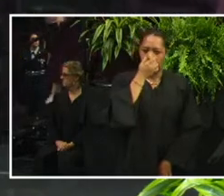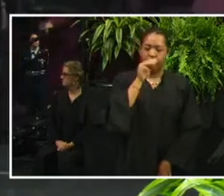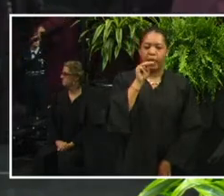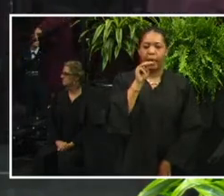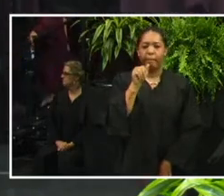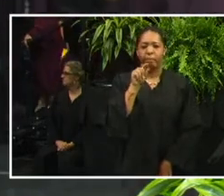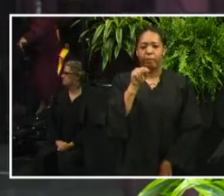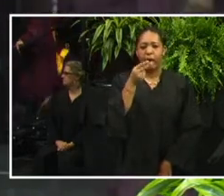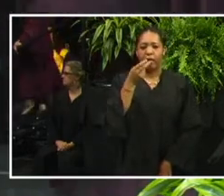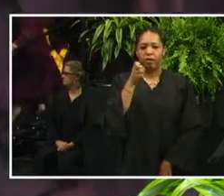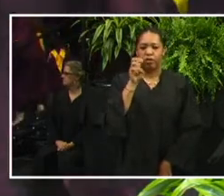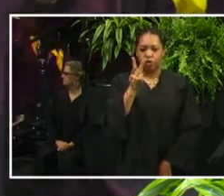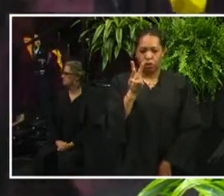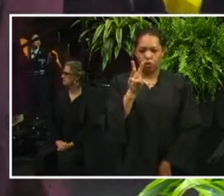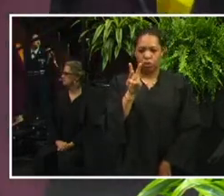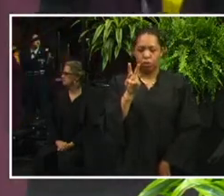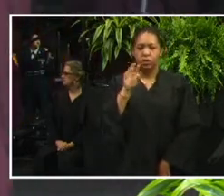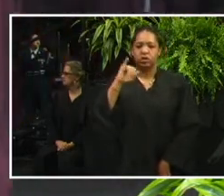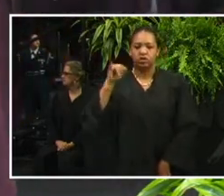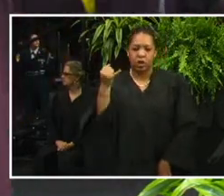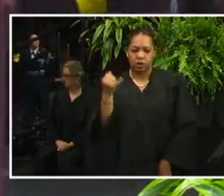Matthew James Johnson.